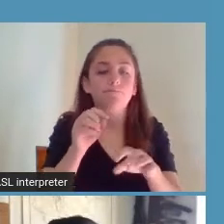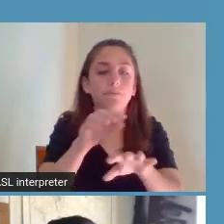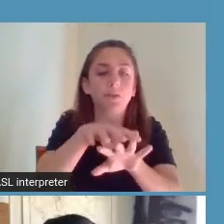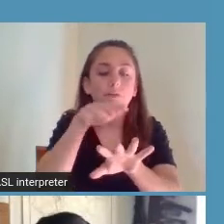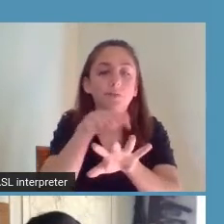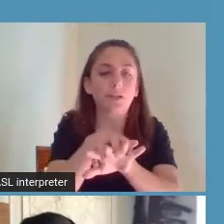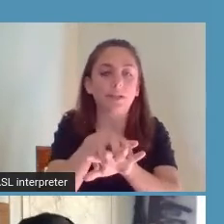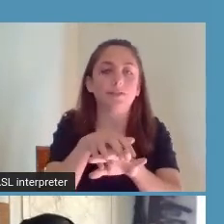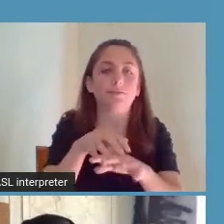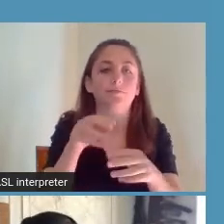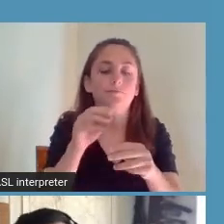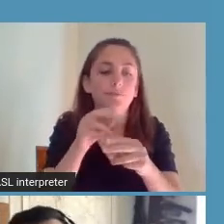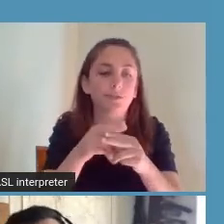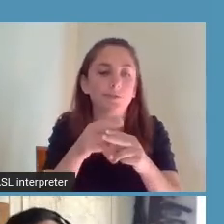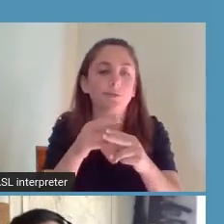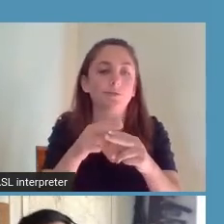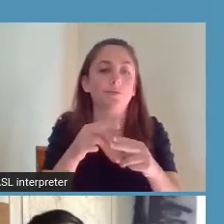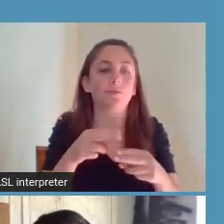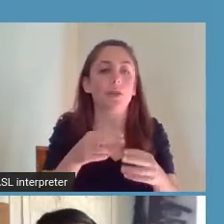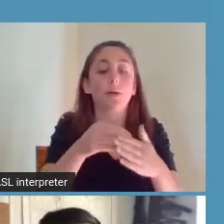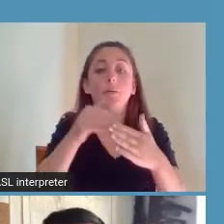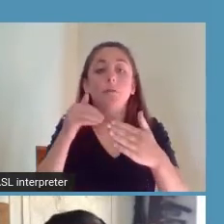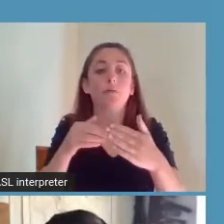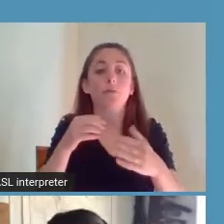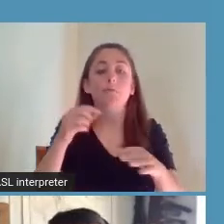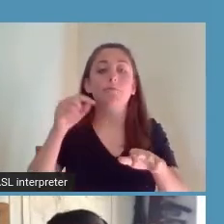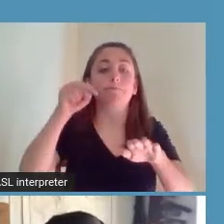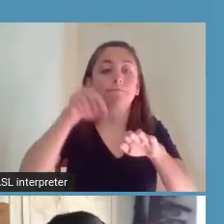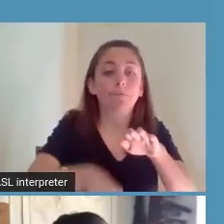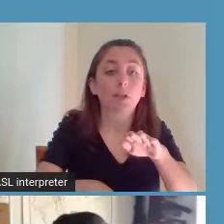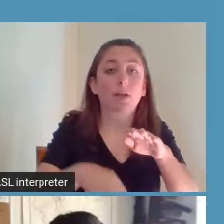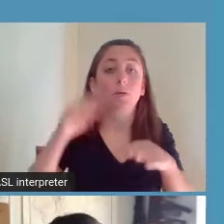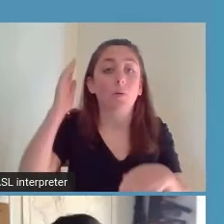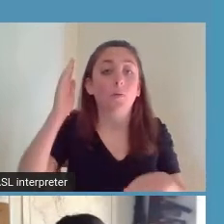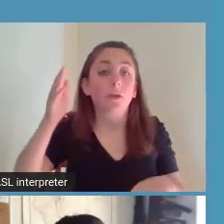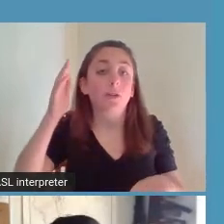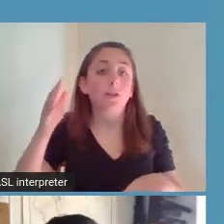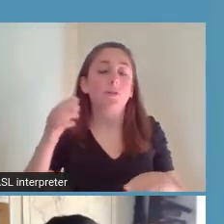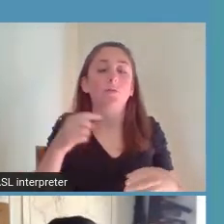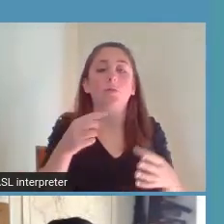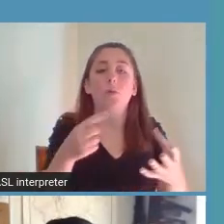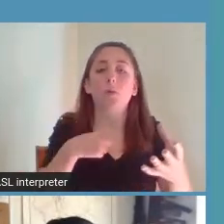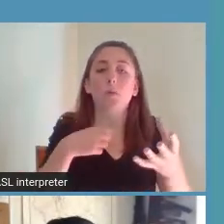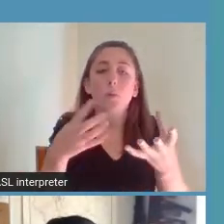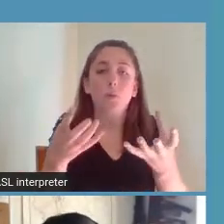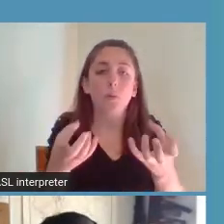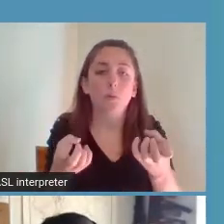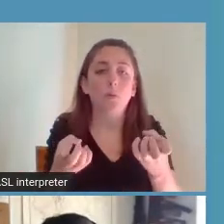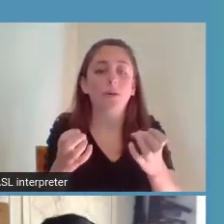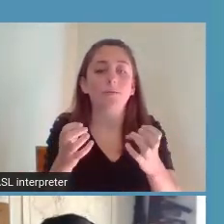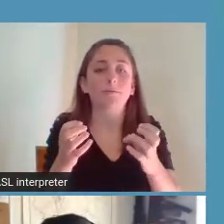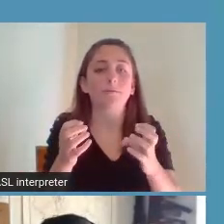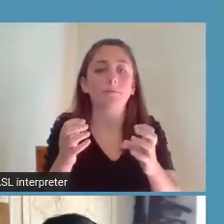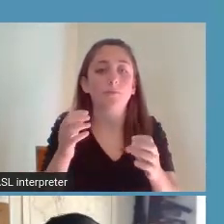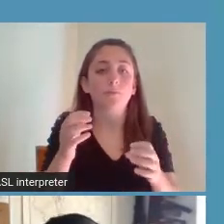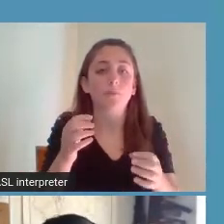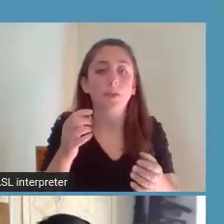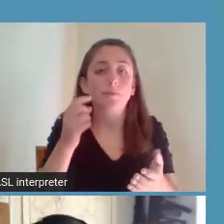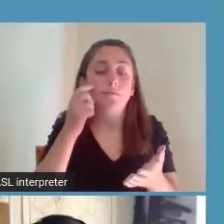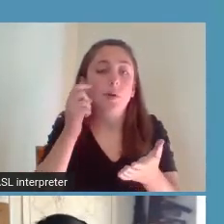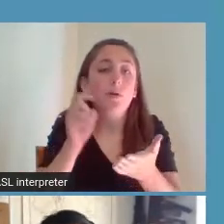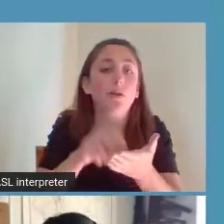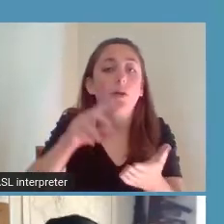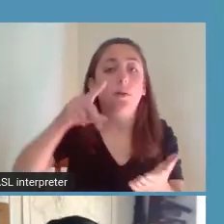Dakota. Before I get into the presentation on the podcast, I would like to give the Plains Art